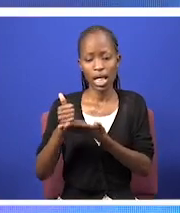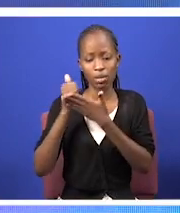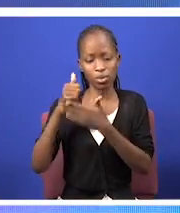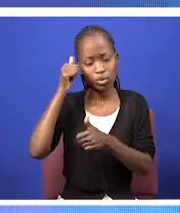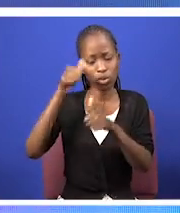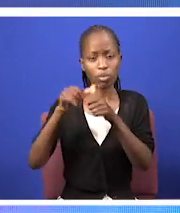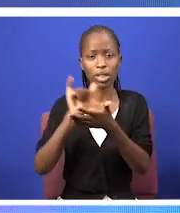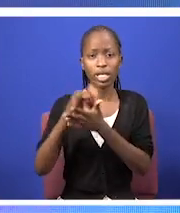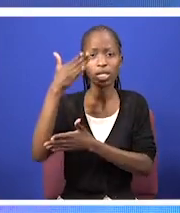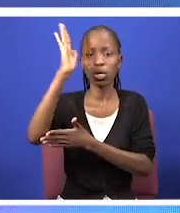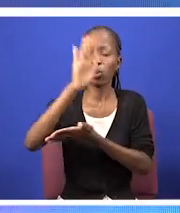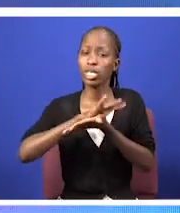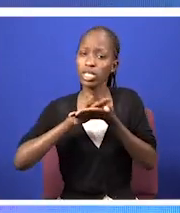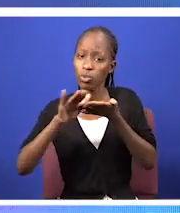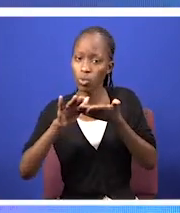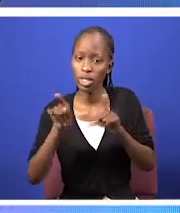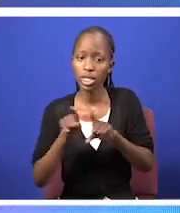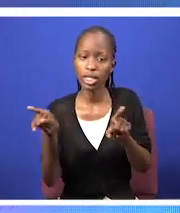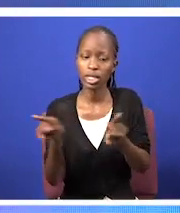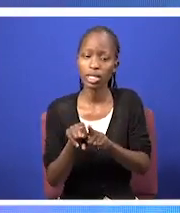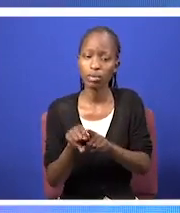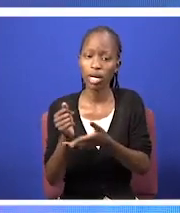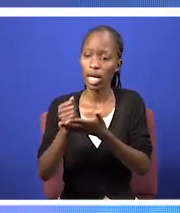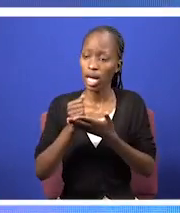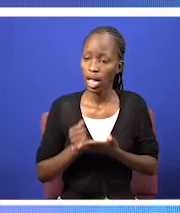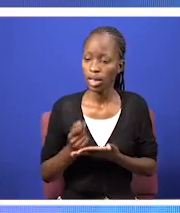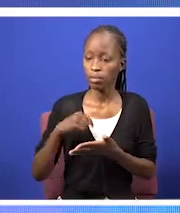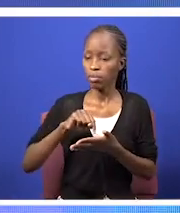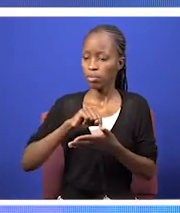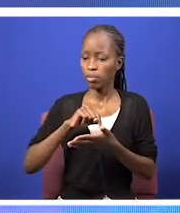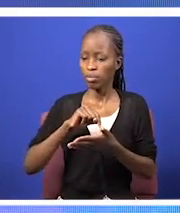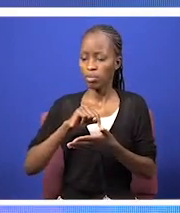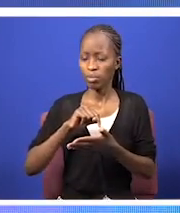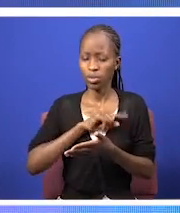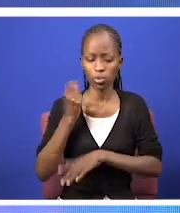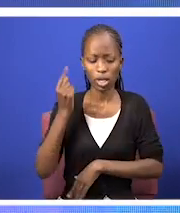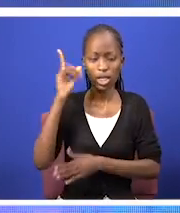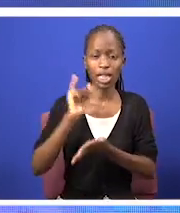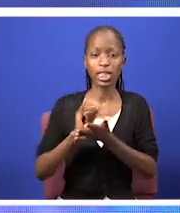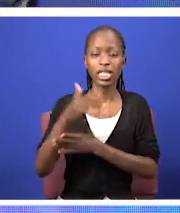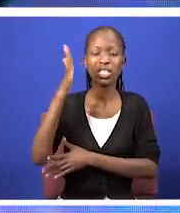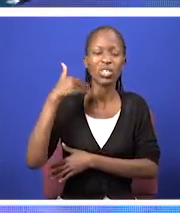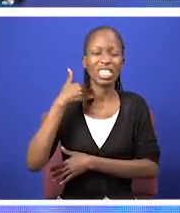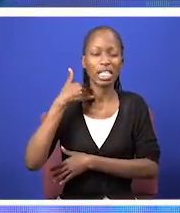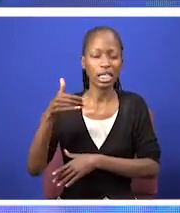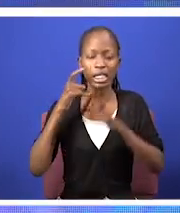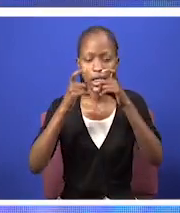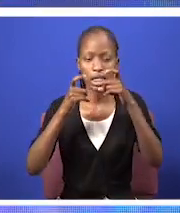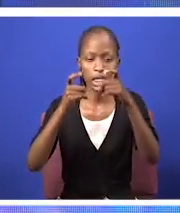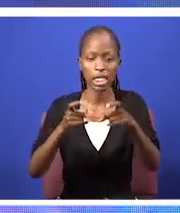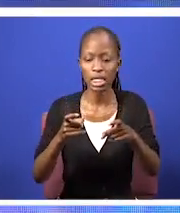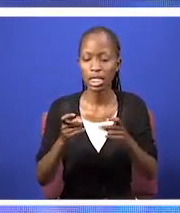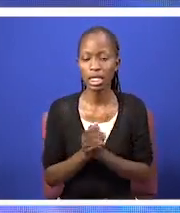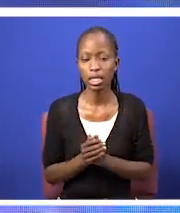dealing with a holy God. We're dealing with a God who is completely pure and completely hates sin and will